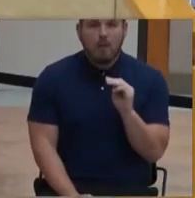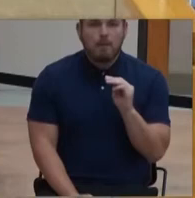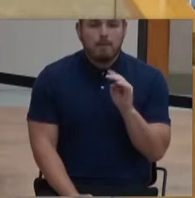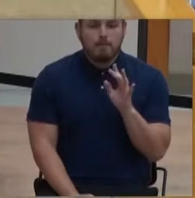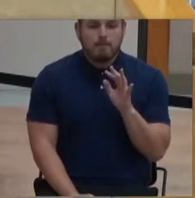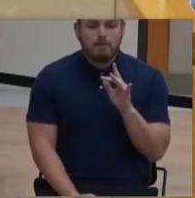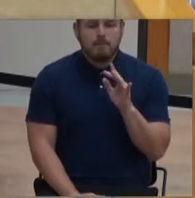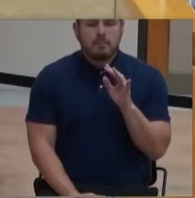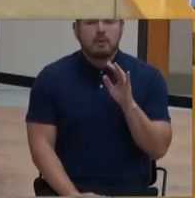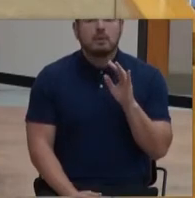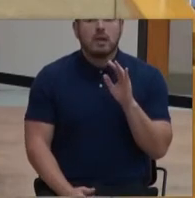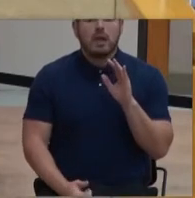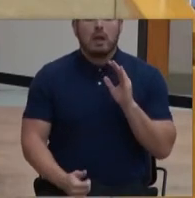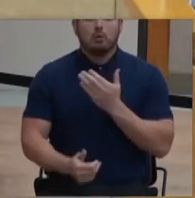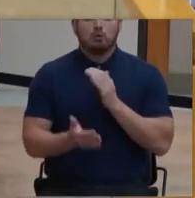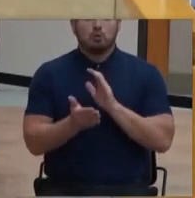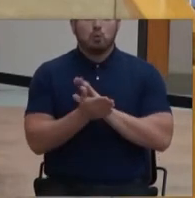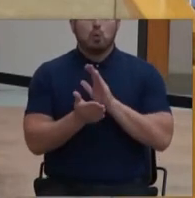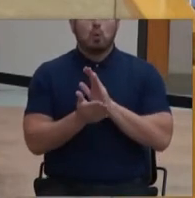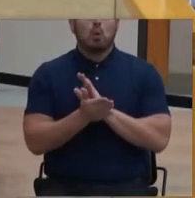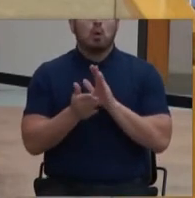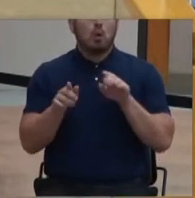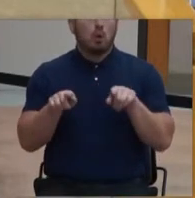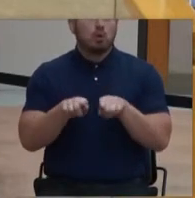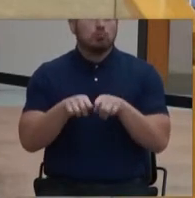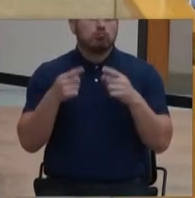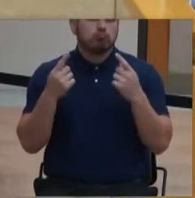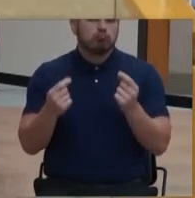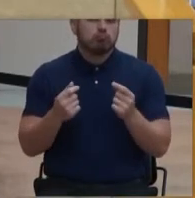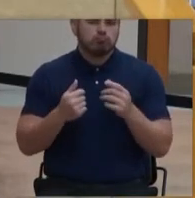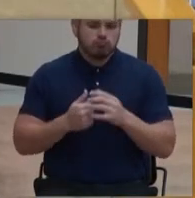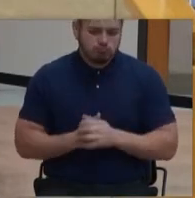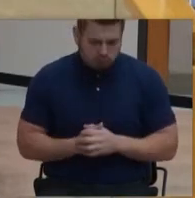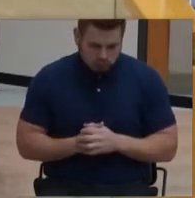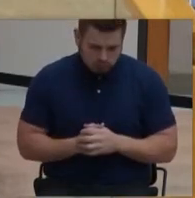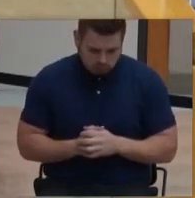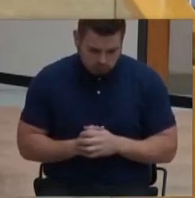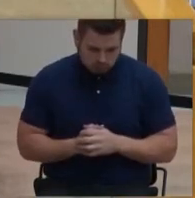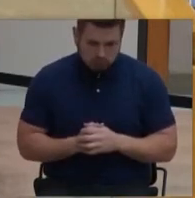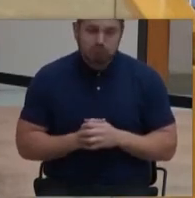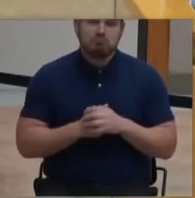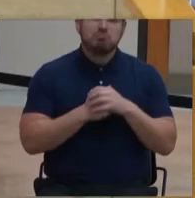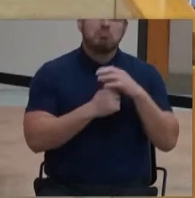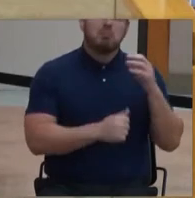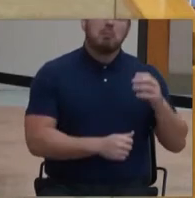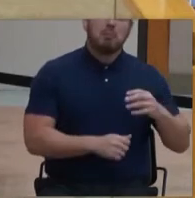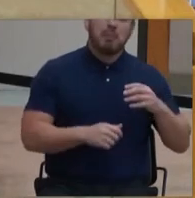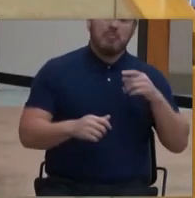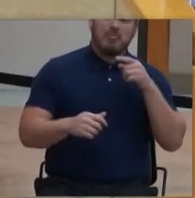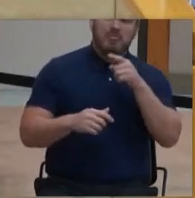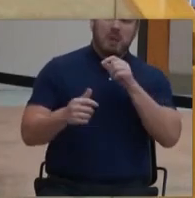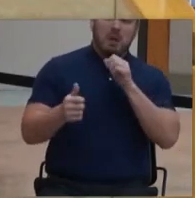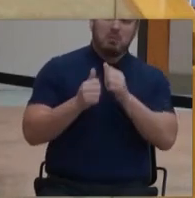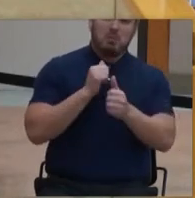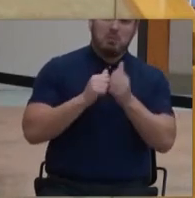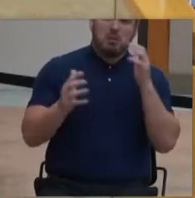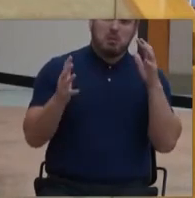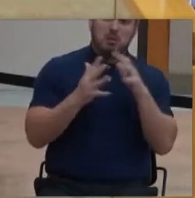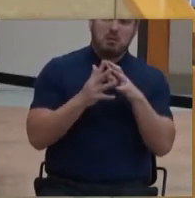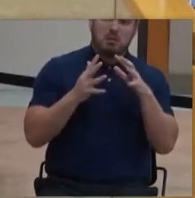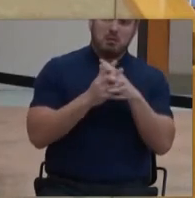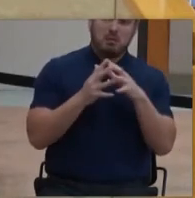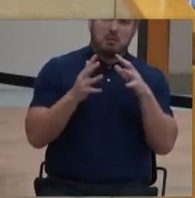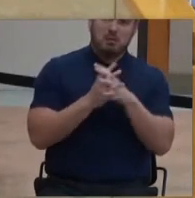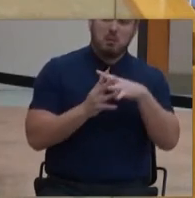Our school also went on to beat our longtime rivals, Godinez, for the seventh year in